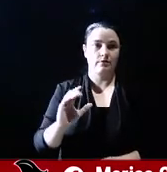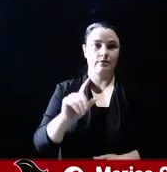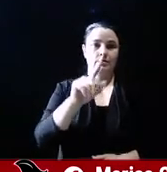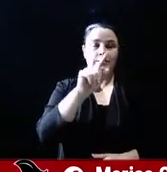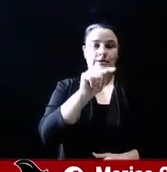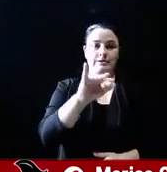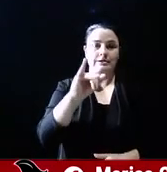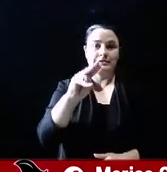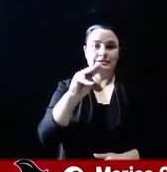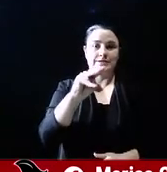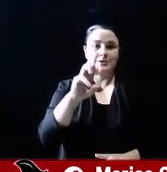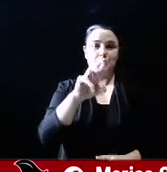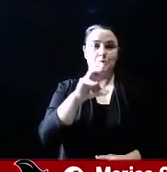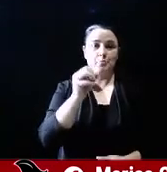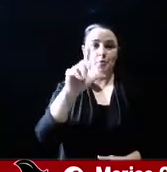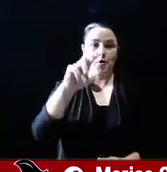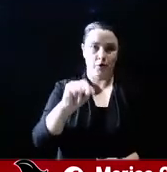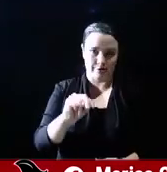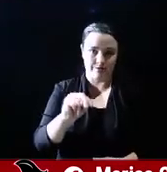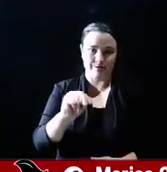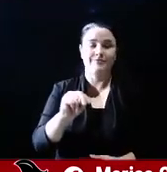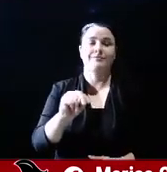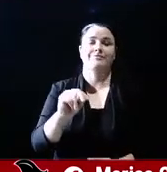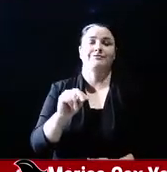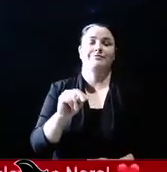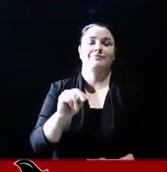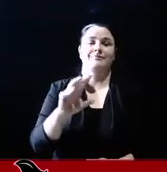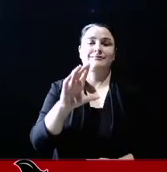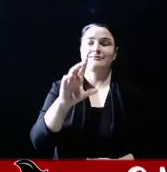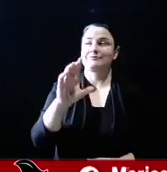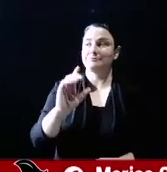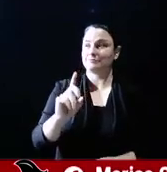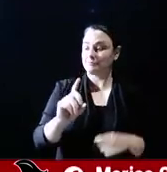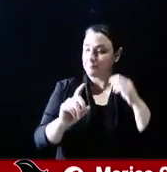Tamern Wilhelm Roland Dan.